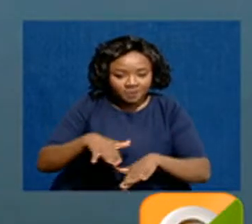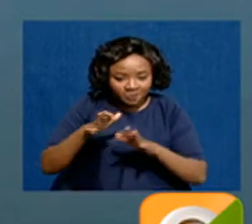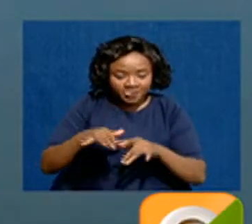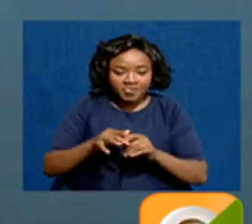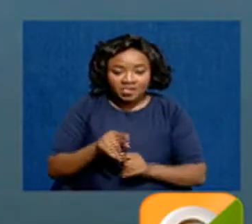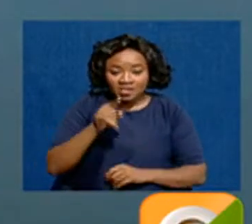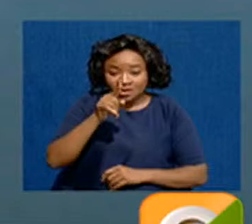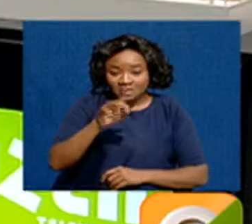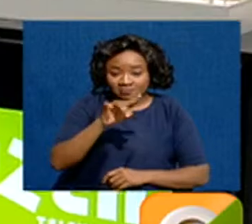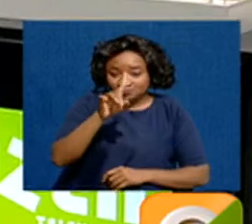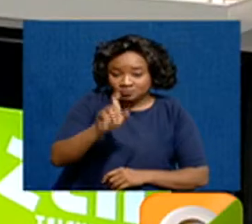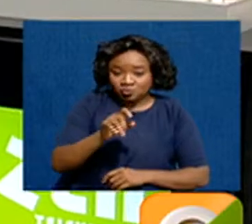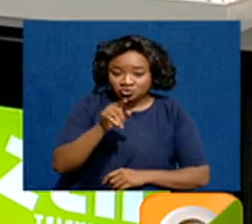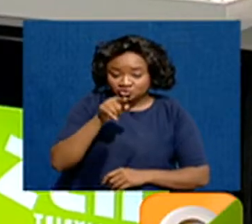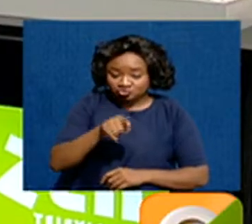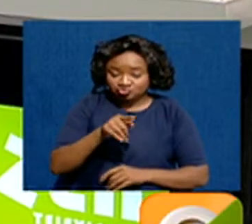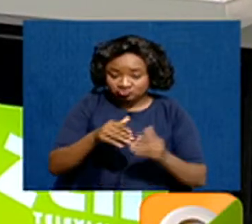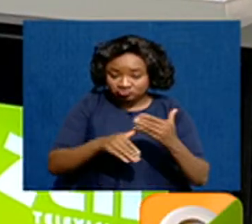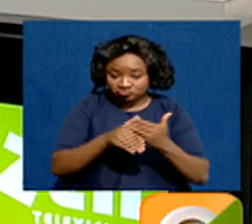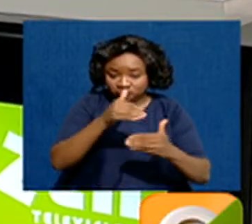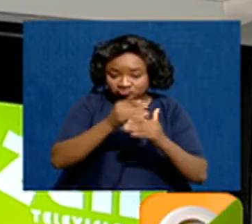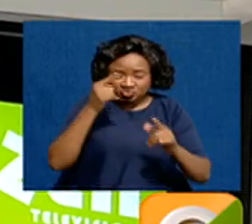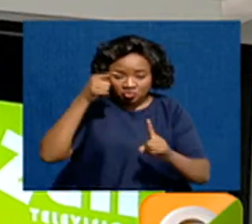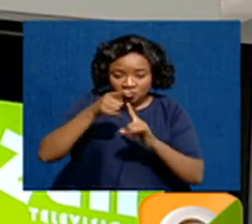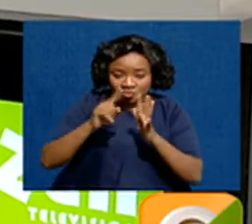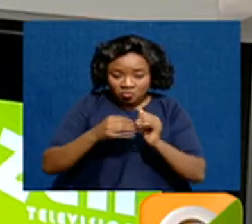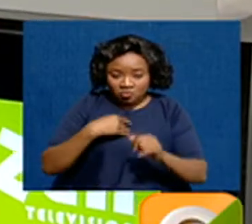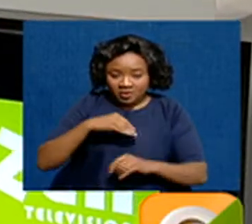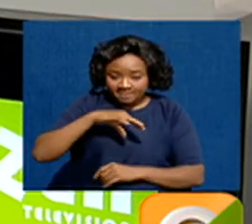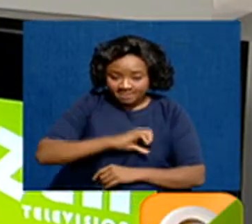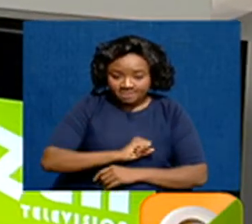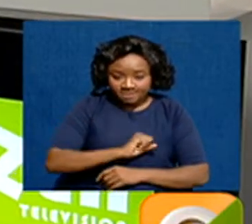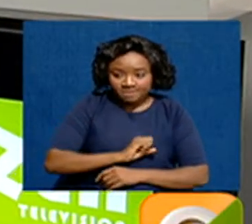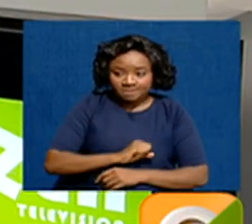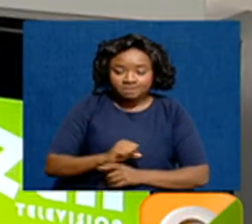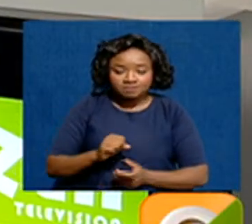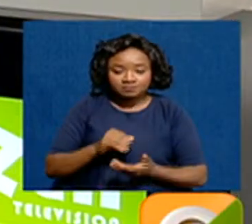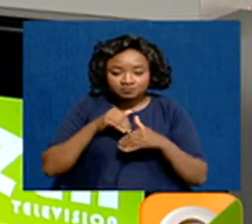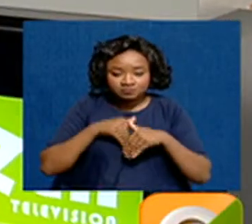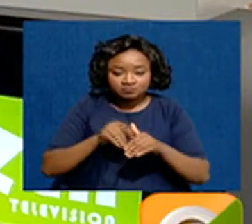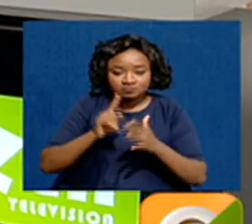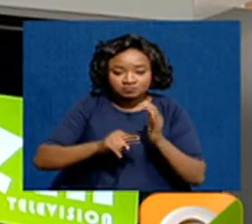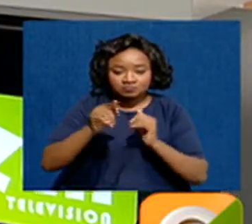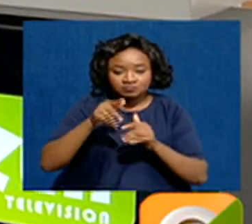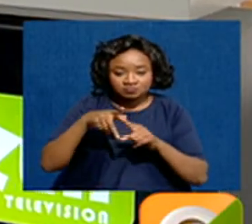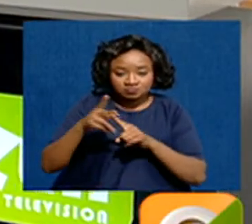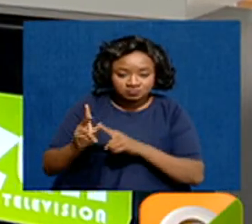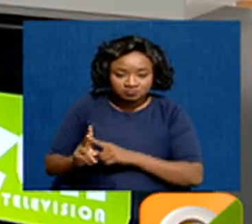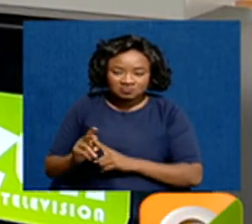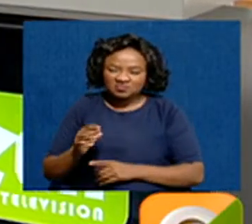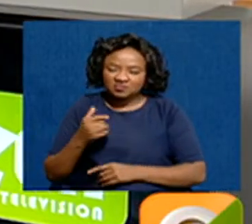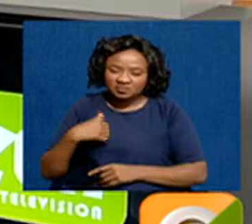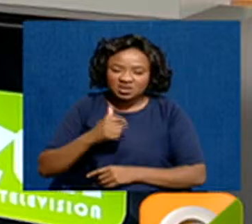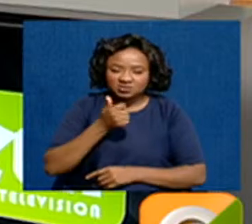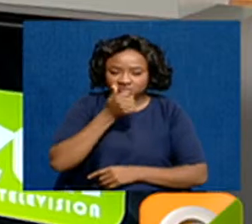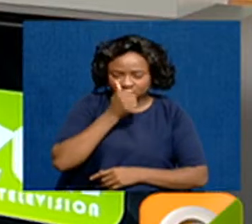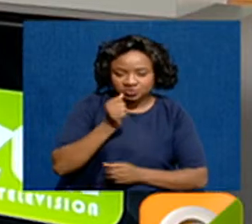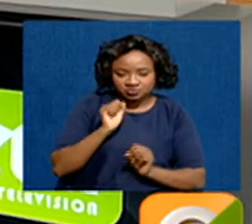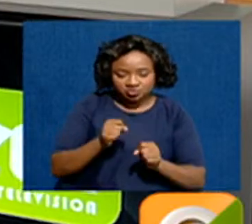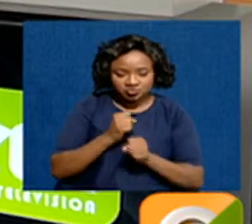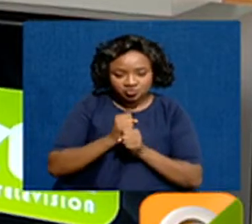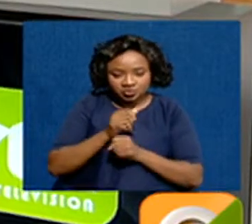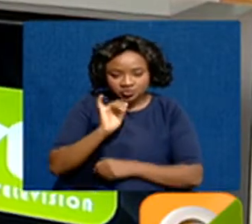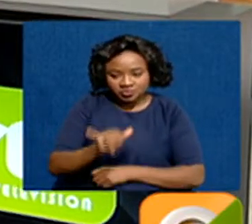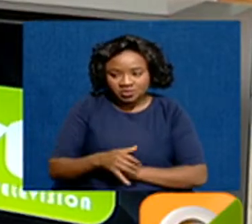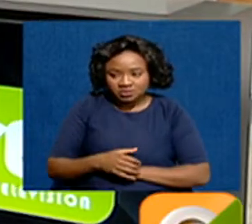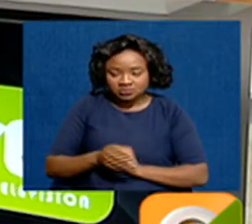constructing them to be resilient, even as you do that, especially the ones that you're fixing? We wish we could do that, Yvonne. So